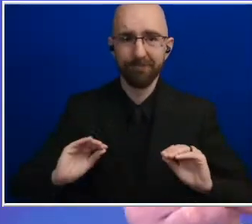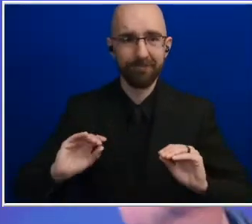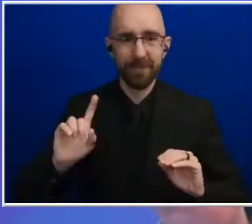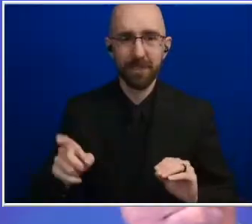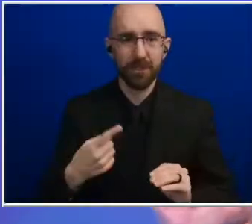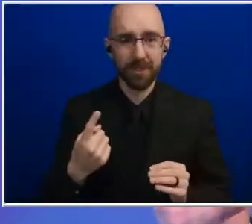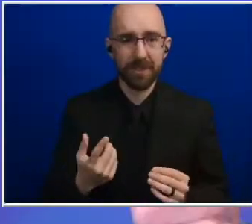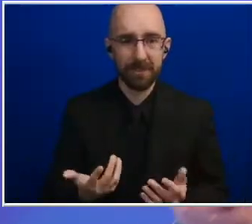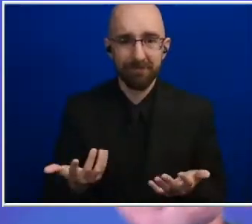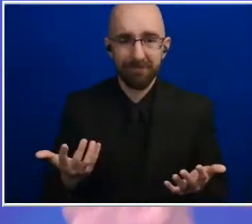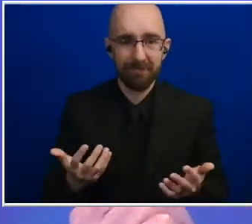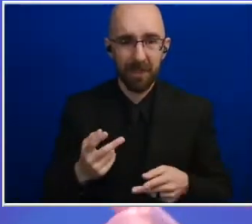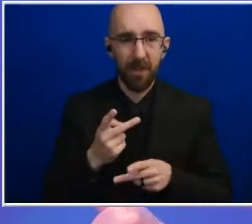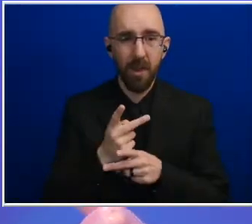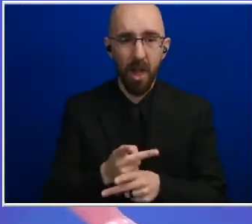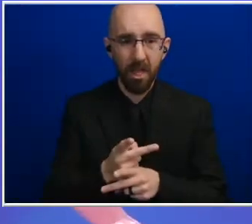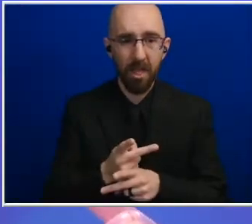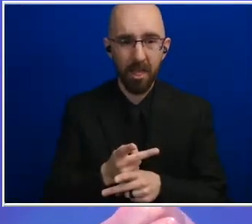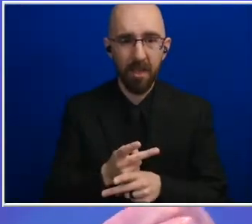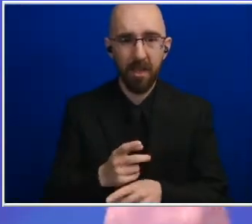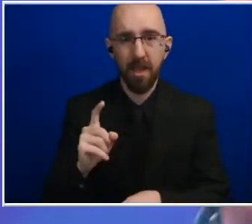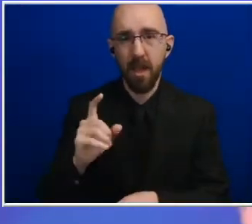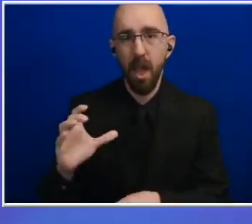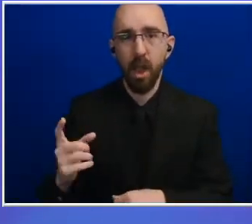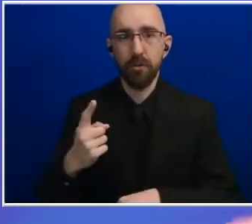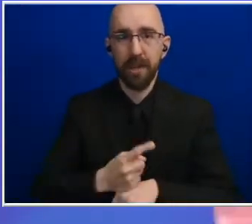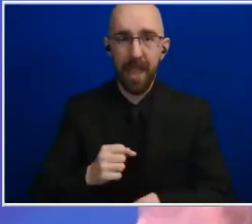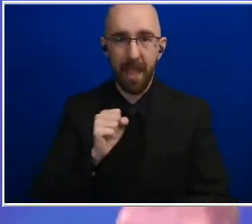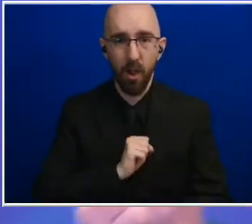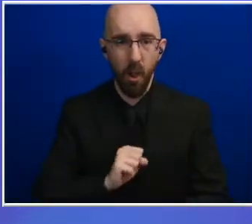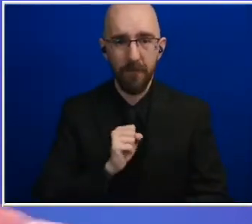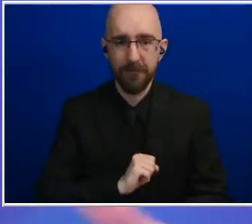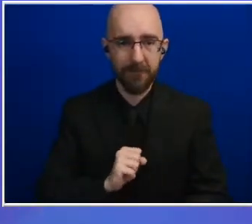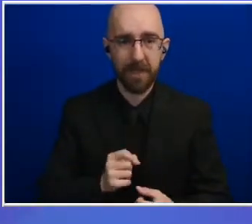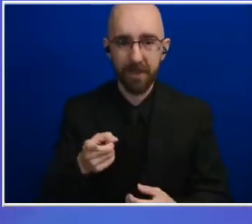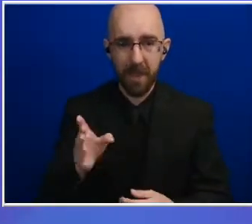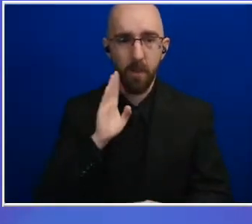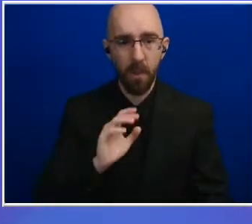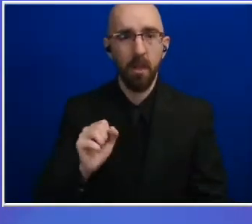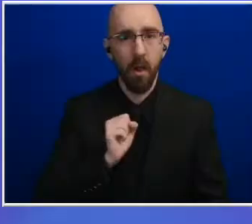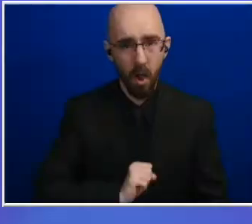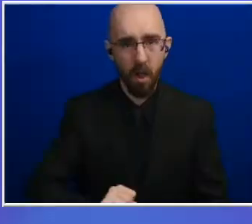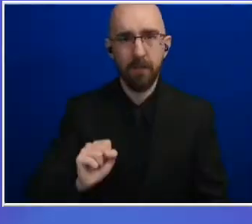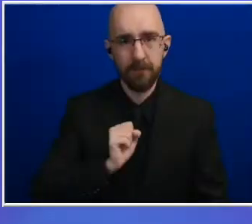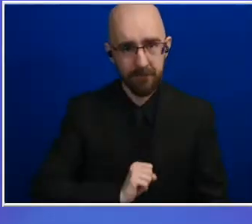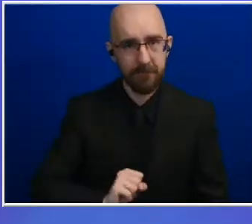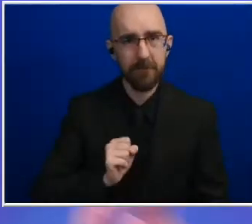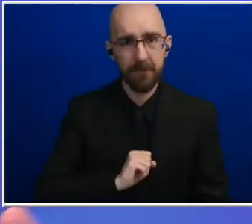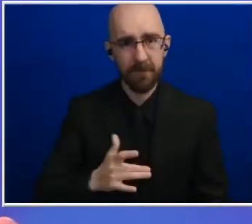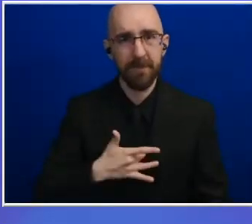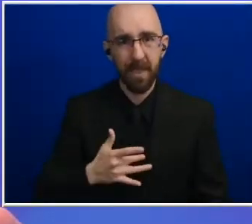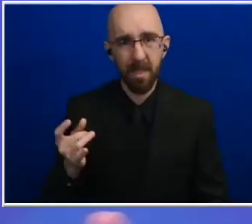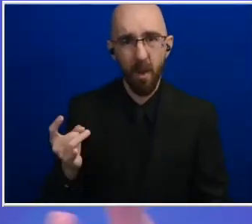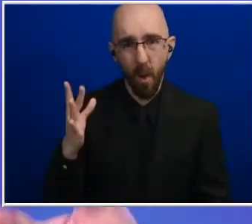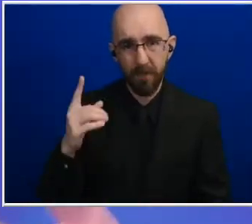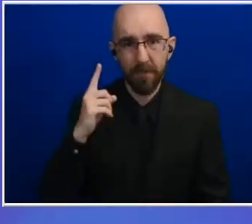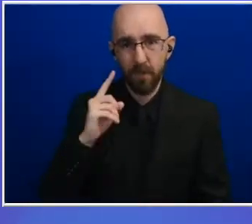the 100-day cough. Right. They will cough and cough and cough and be miserable. And